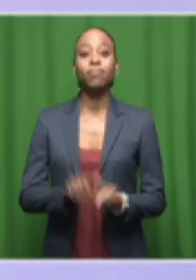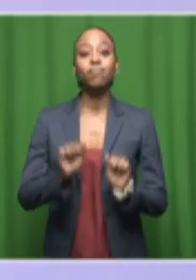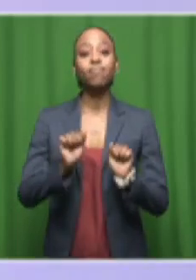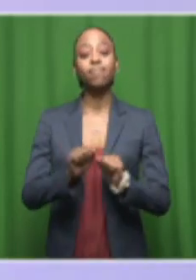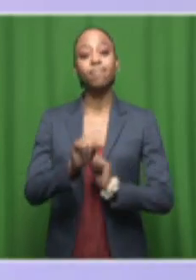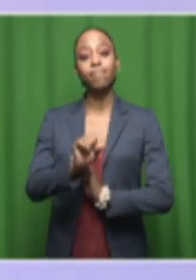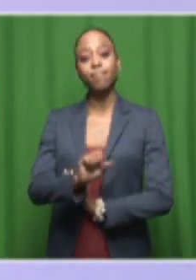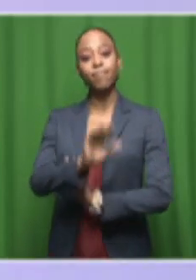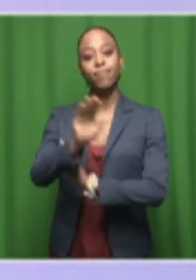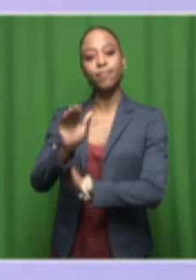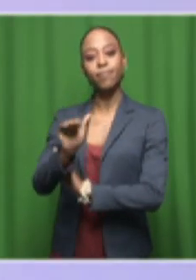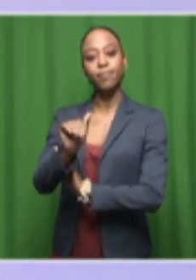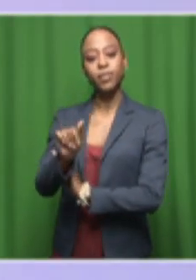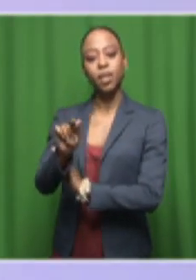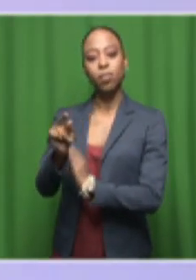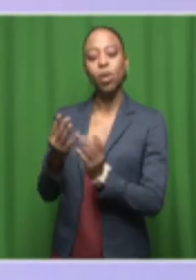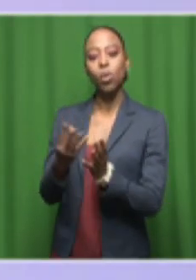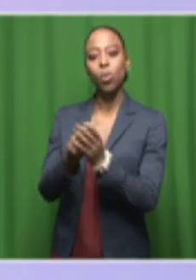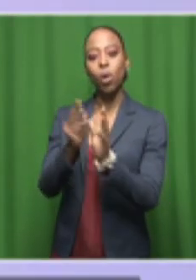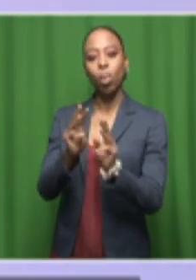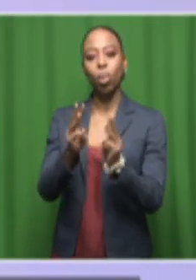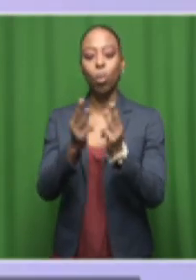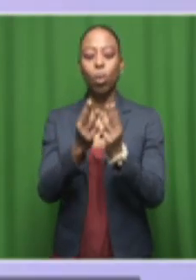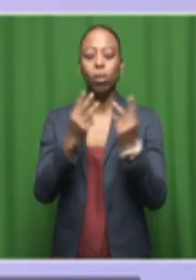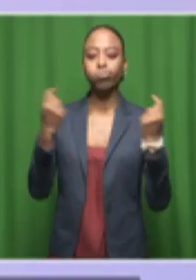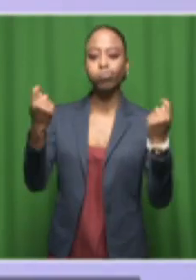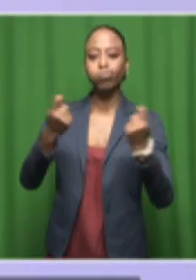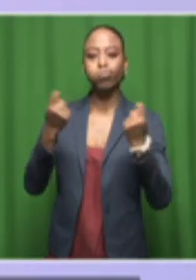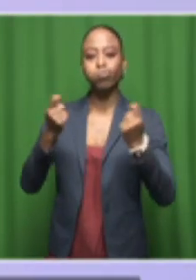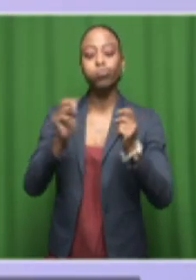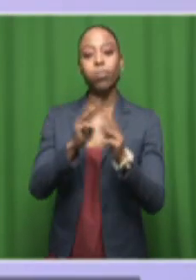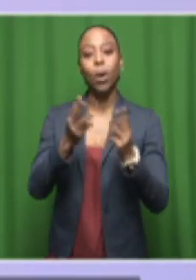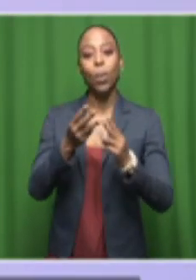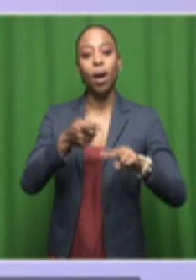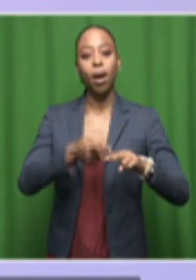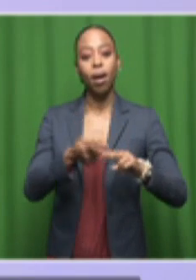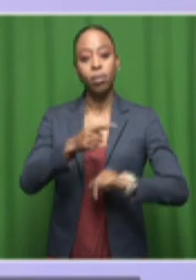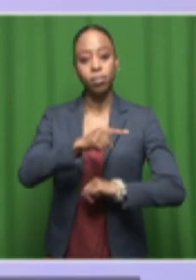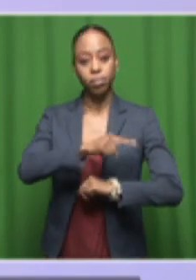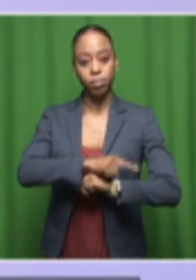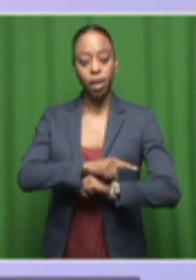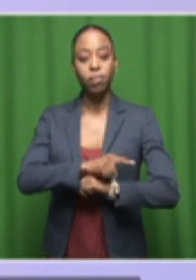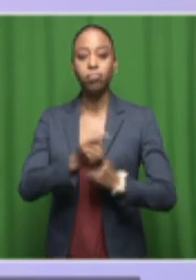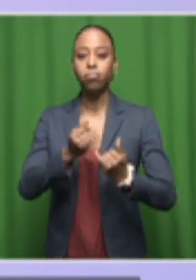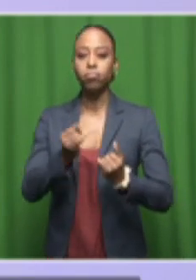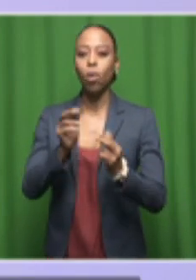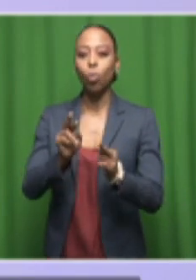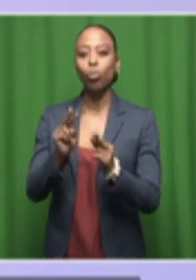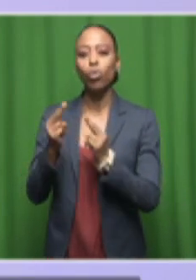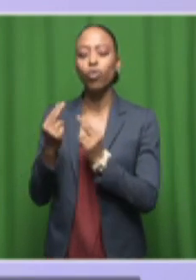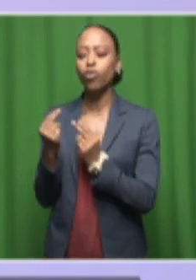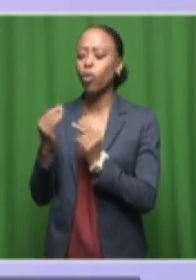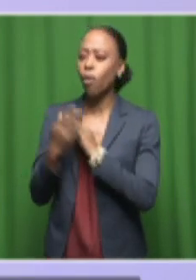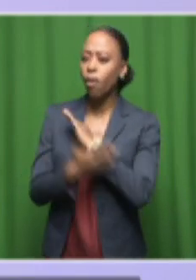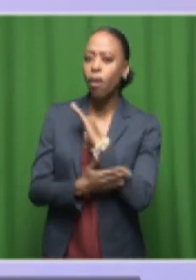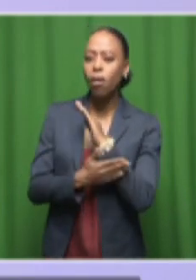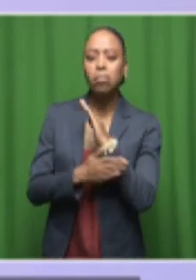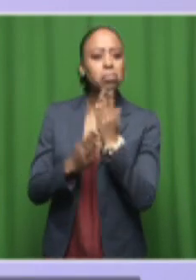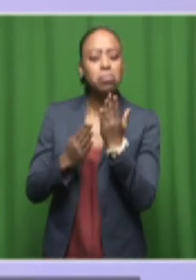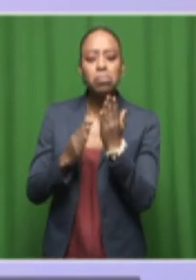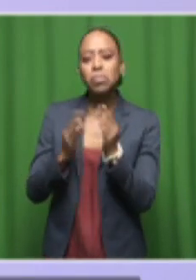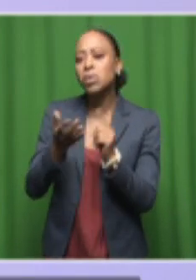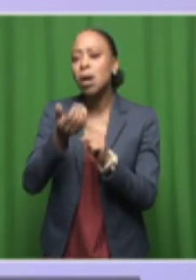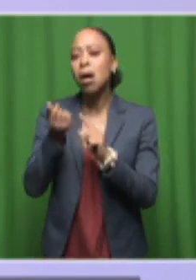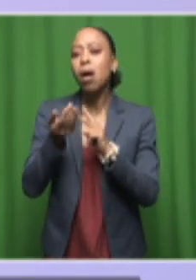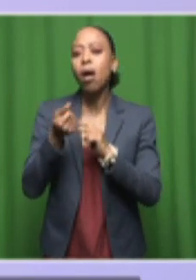Well, as South Africa joins the world in the annual commemoration of World AIDS Day, we take this time to review the country's progress in its fight against HIV and